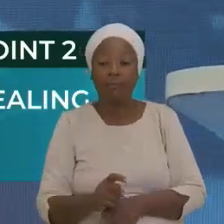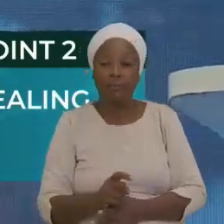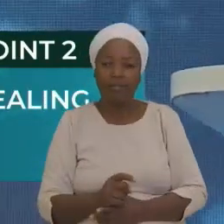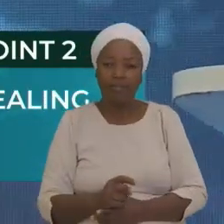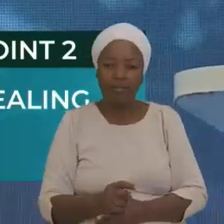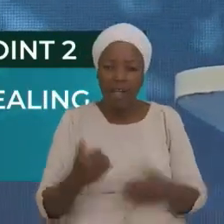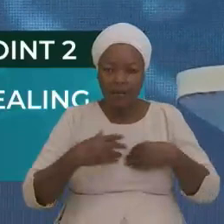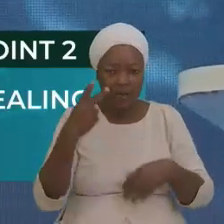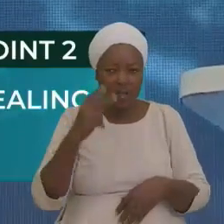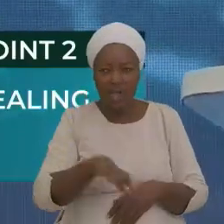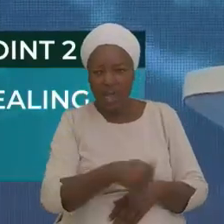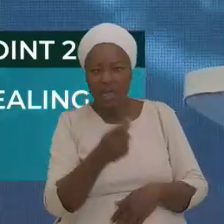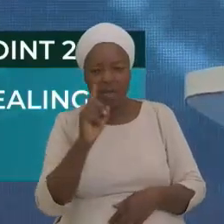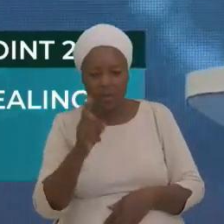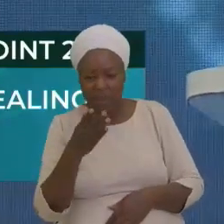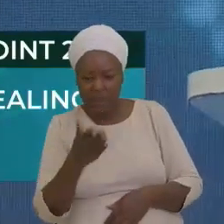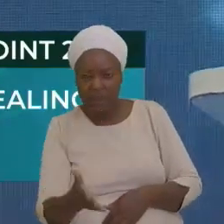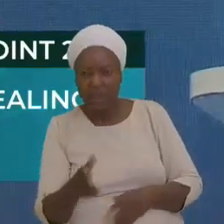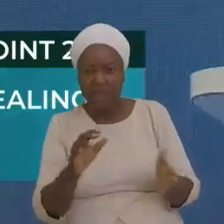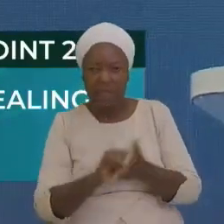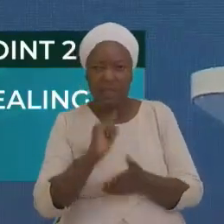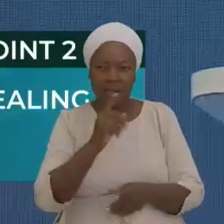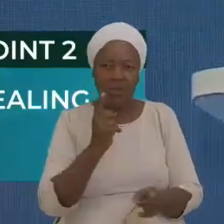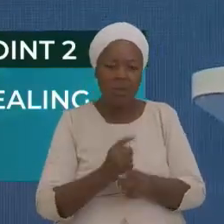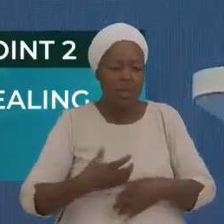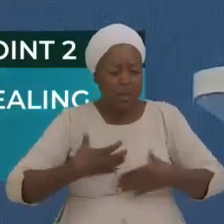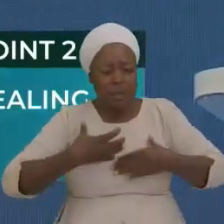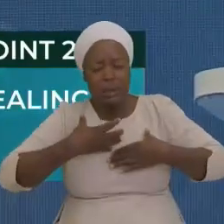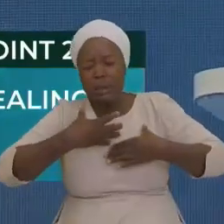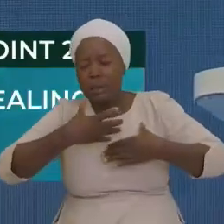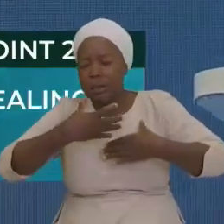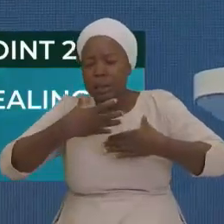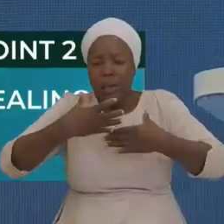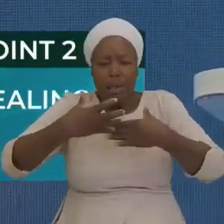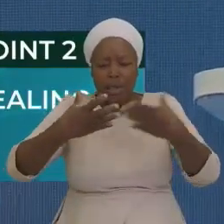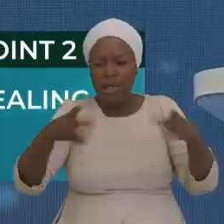Have you seen anybody there that is shouting and screaming?